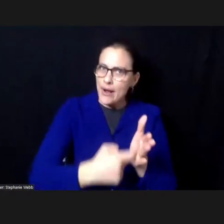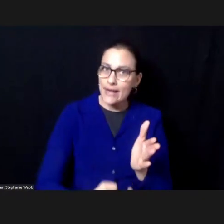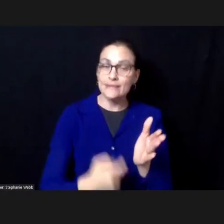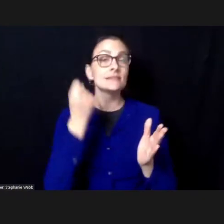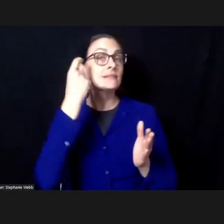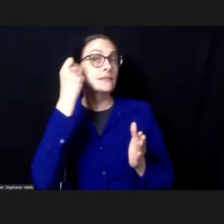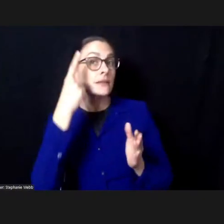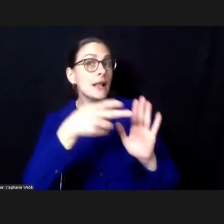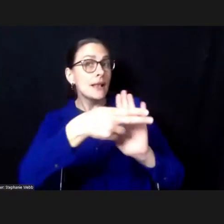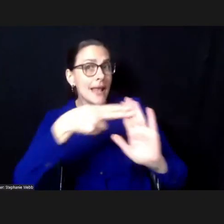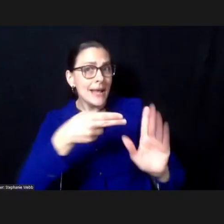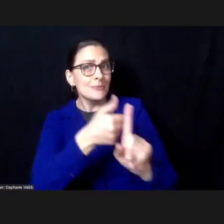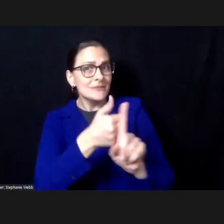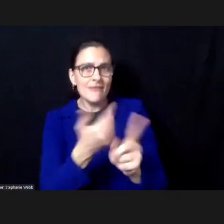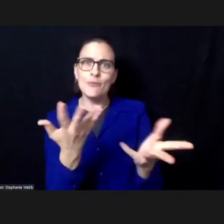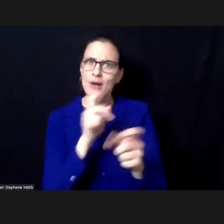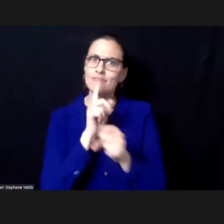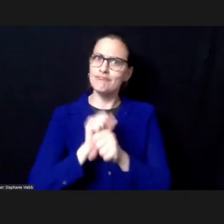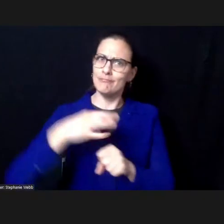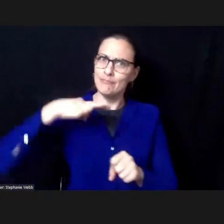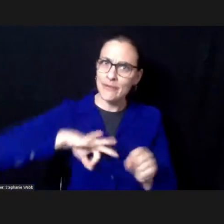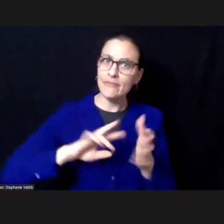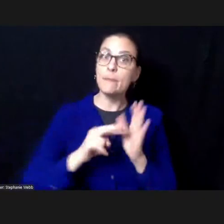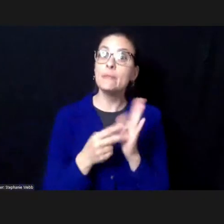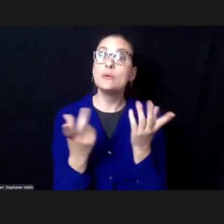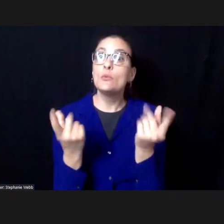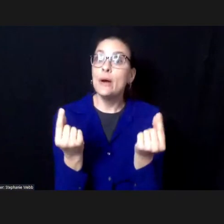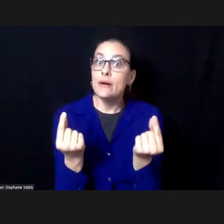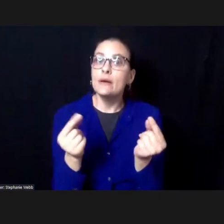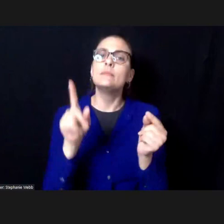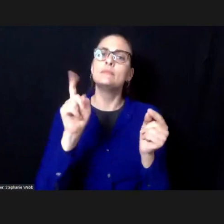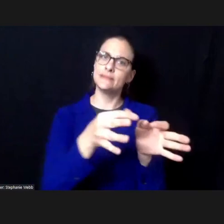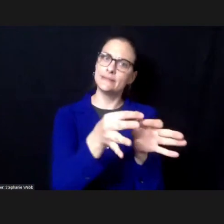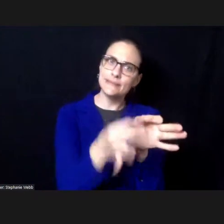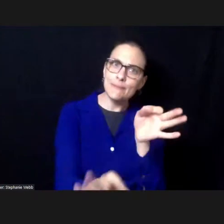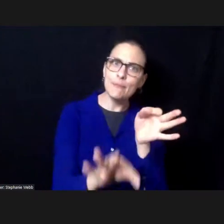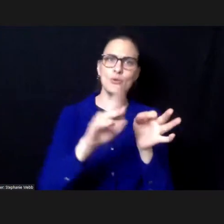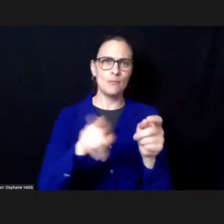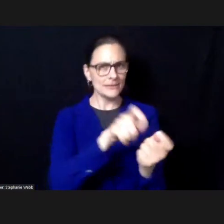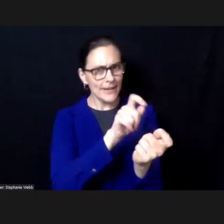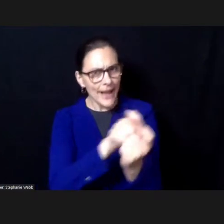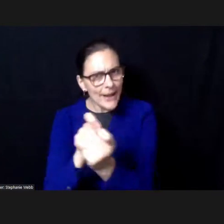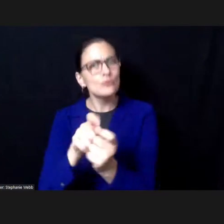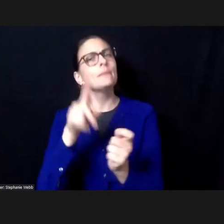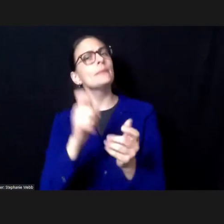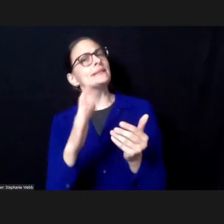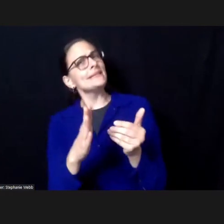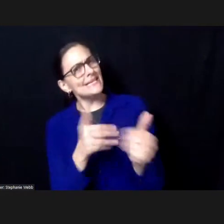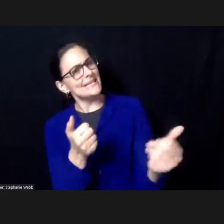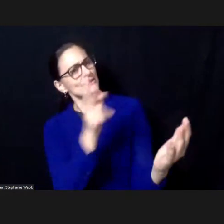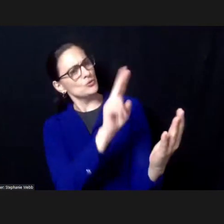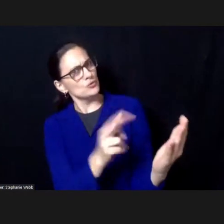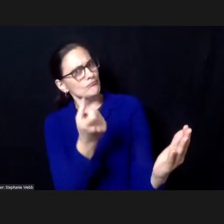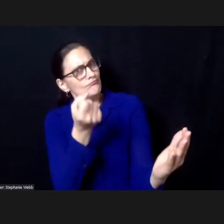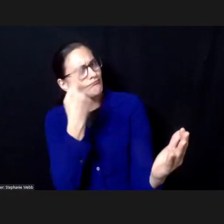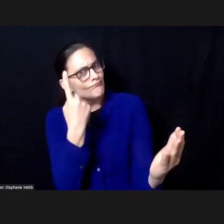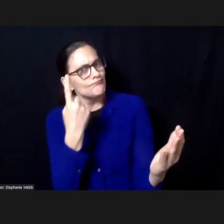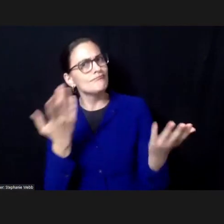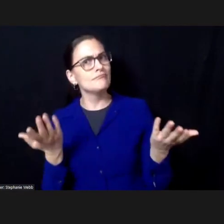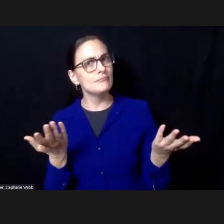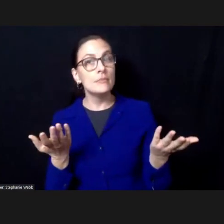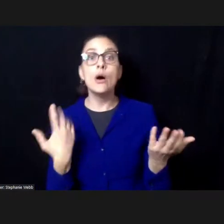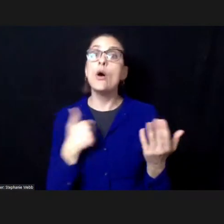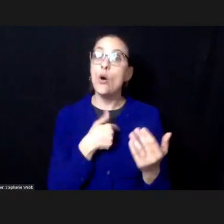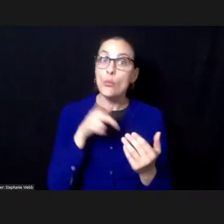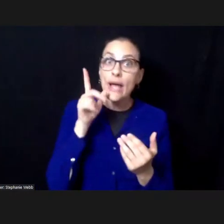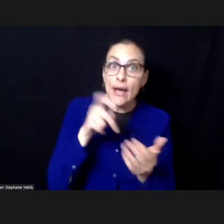simple, accurate, and user-friendly. We need feedback from broadband customers to ensure the